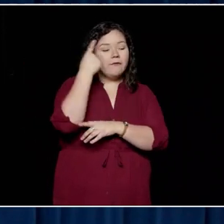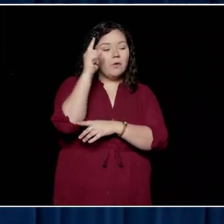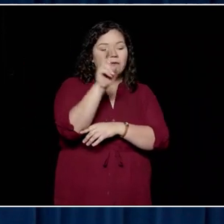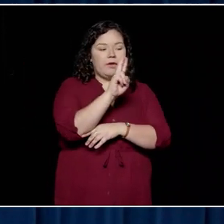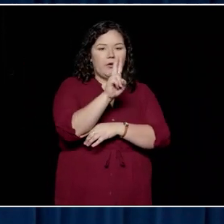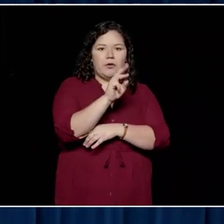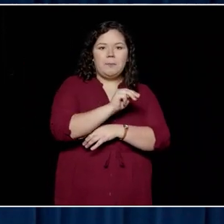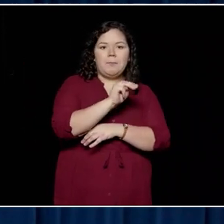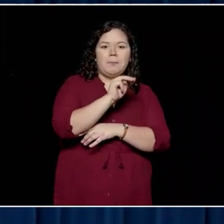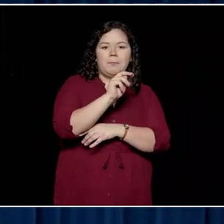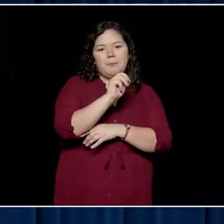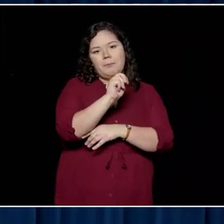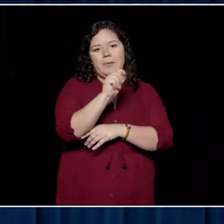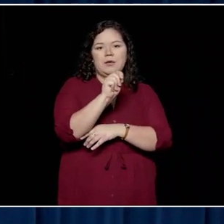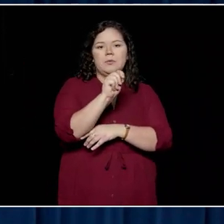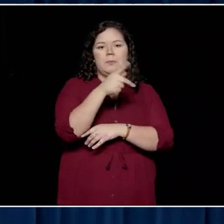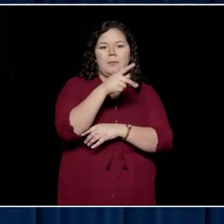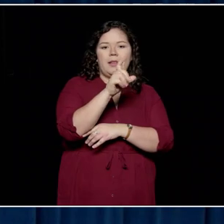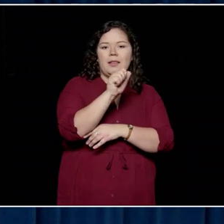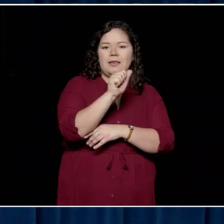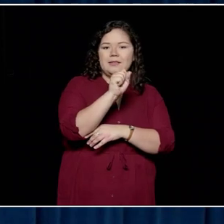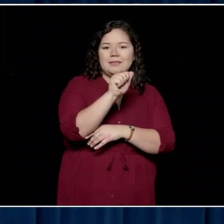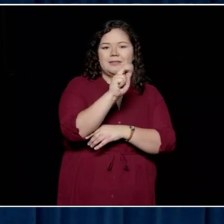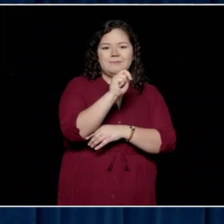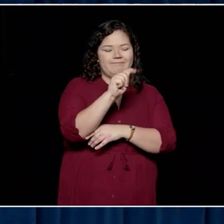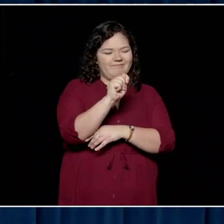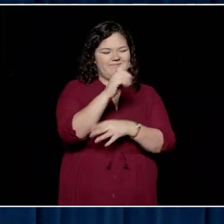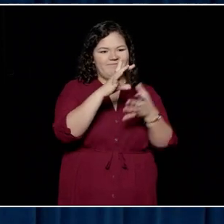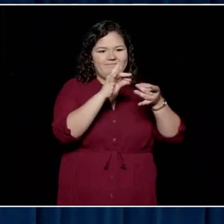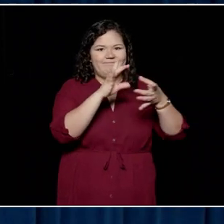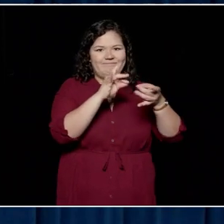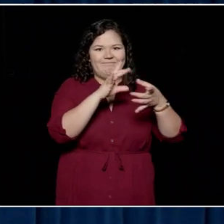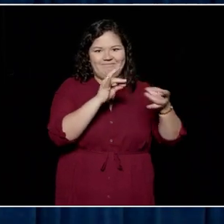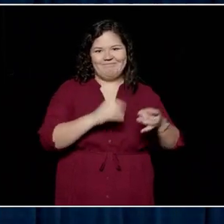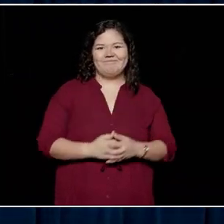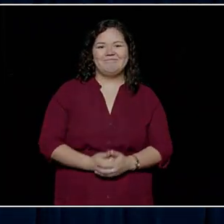to share some words with our graduates.